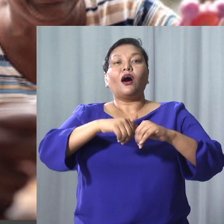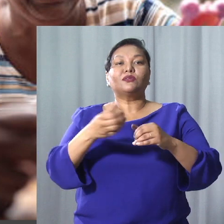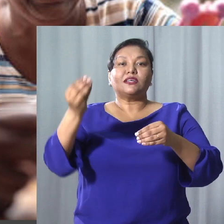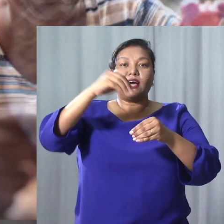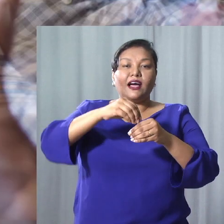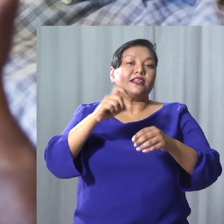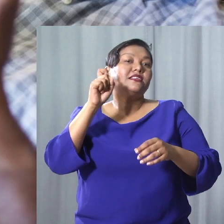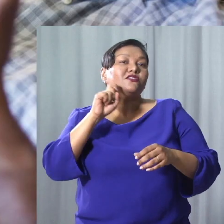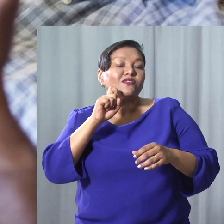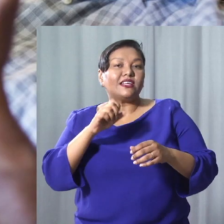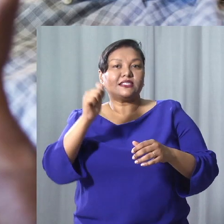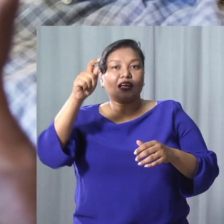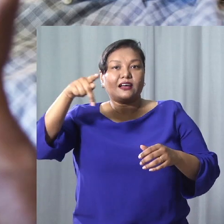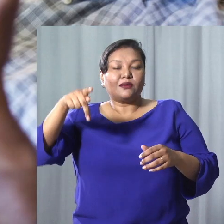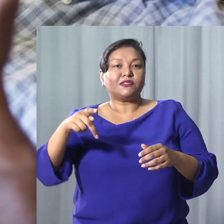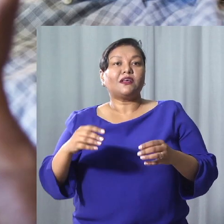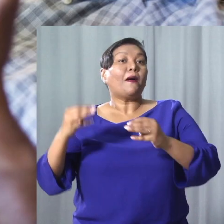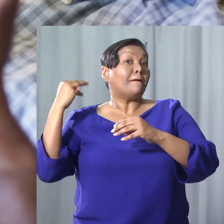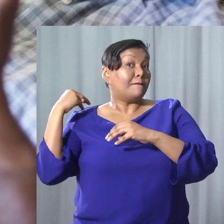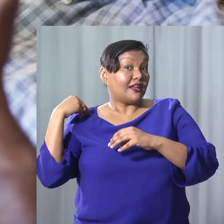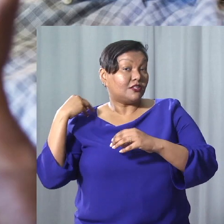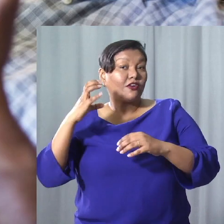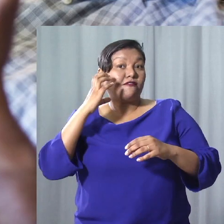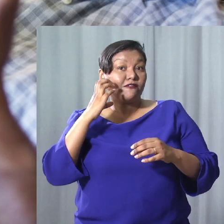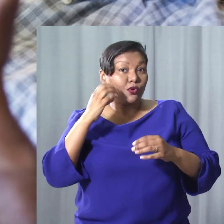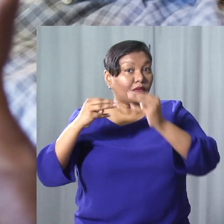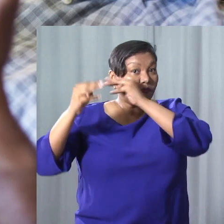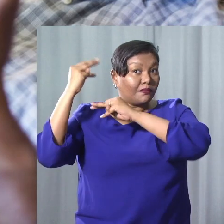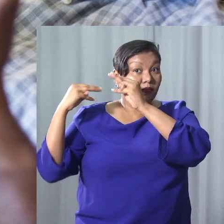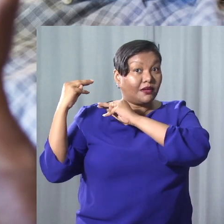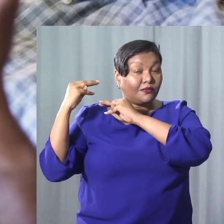apps, managing your phone storage space,